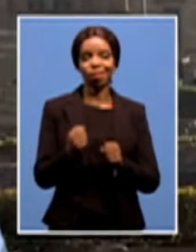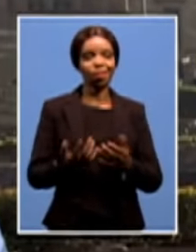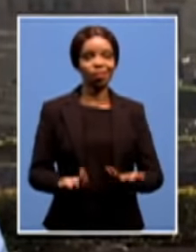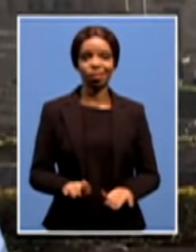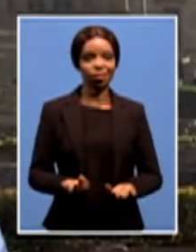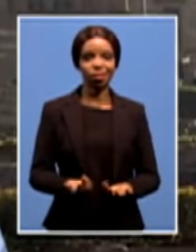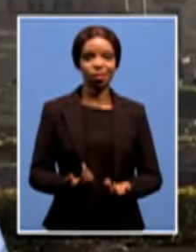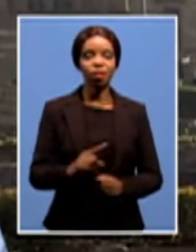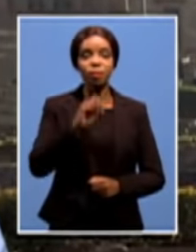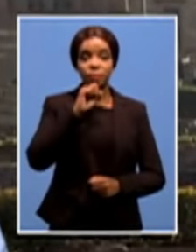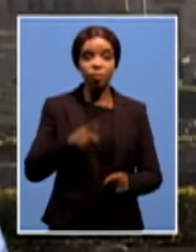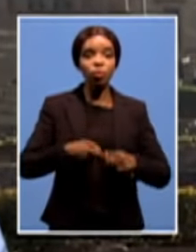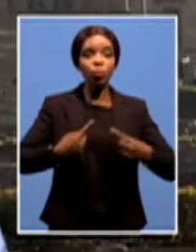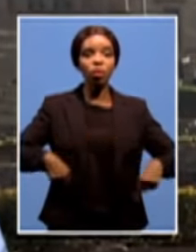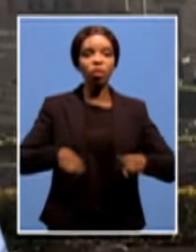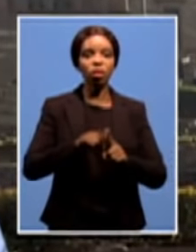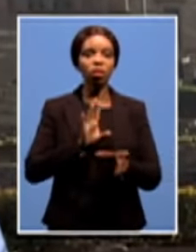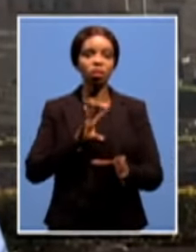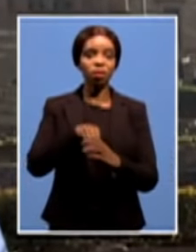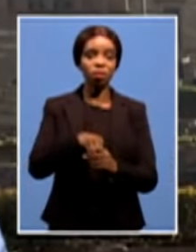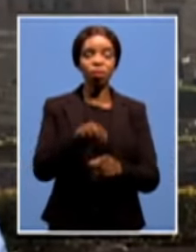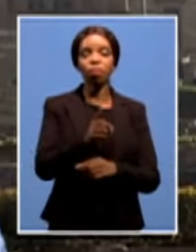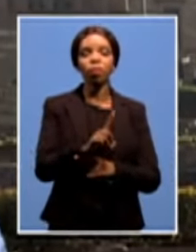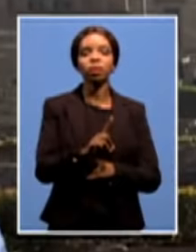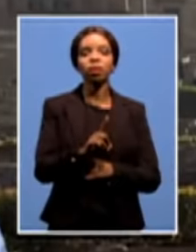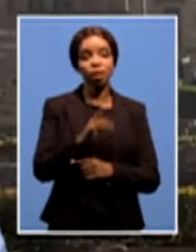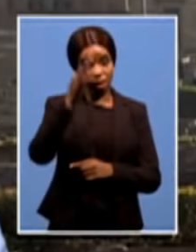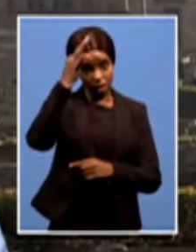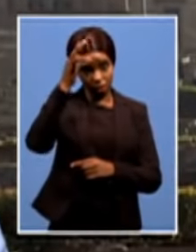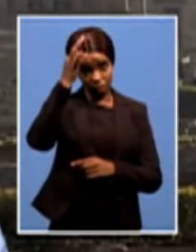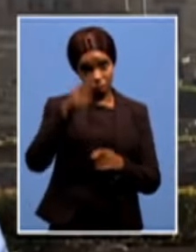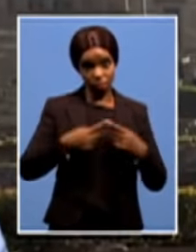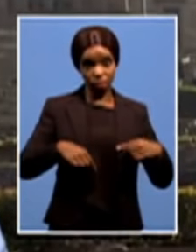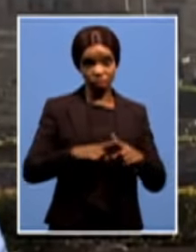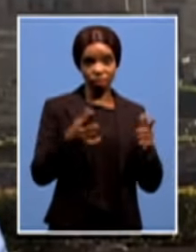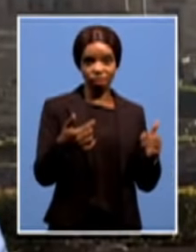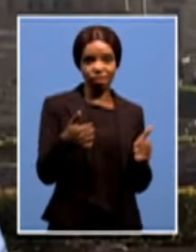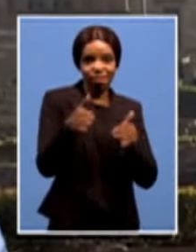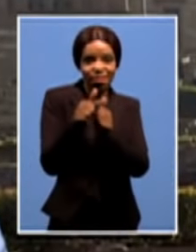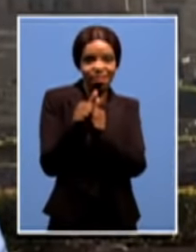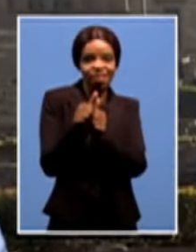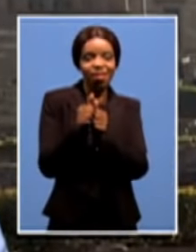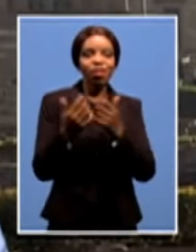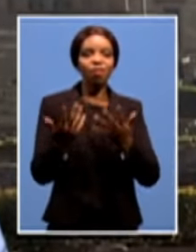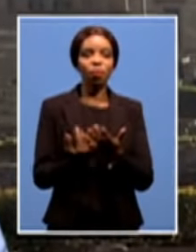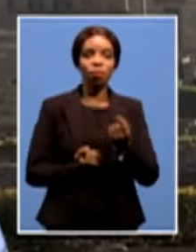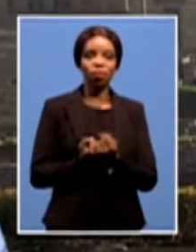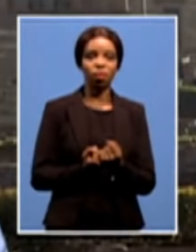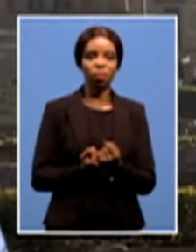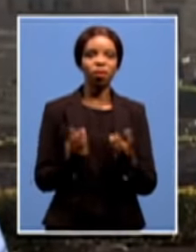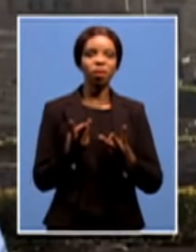all involved, you know, in partnership with the government to support caregivers, to support